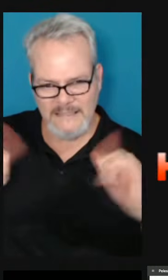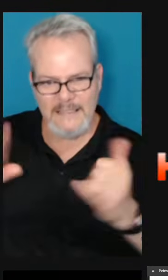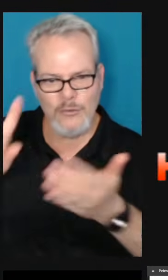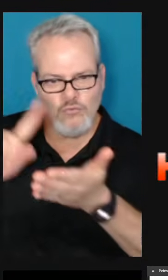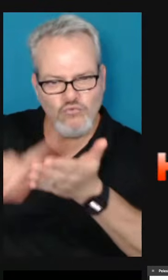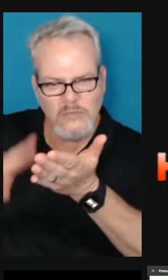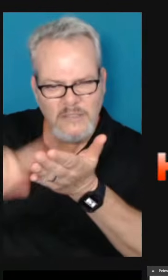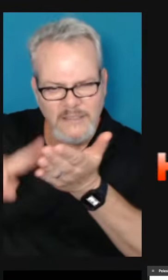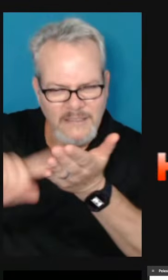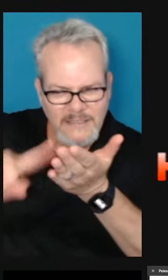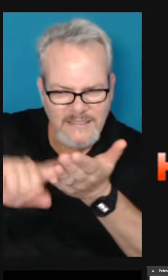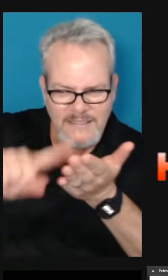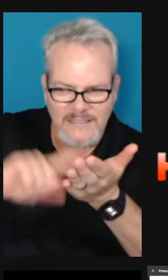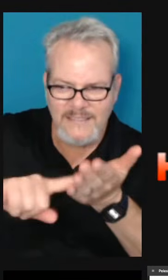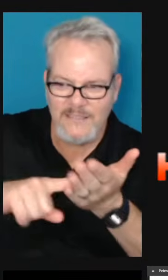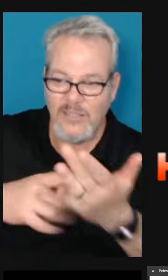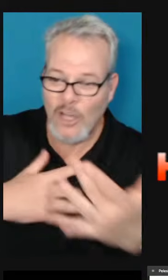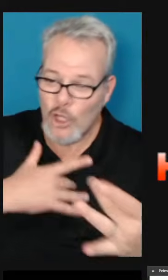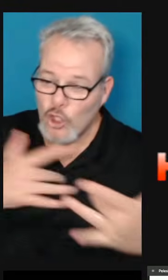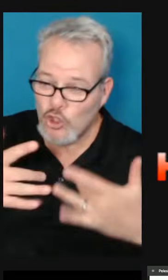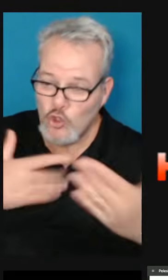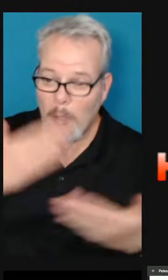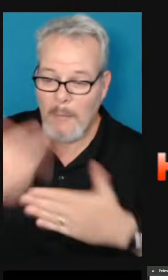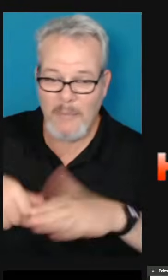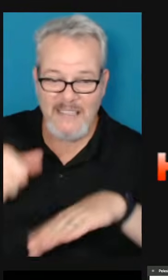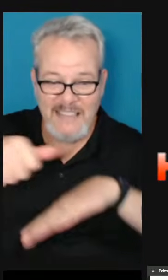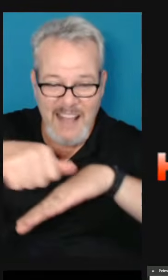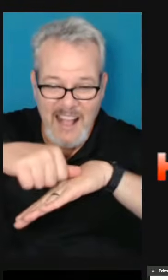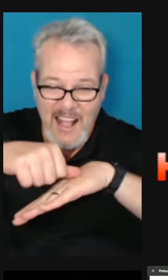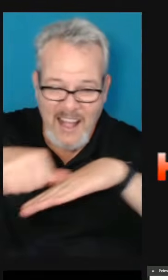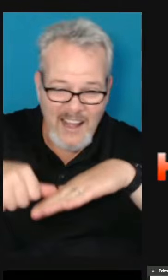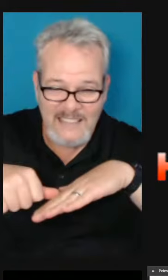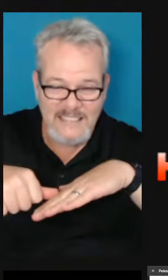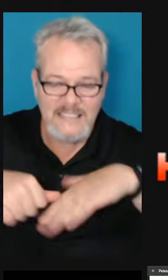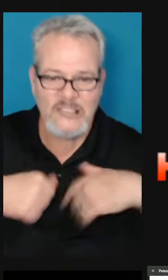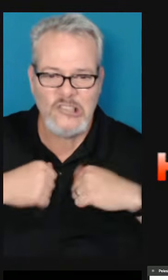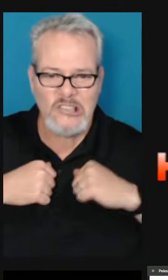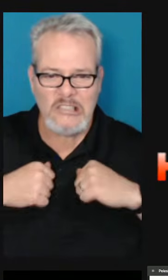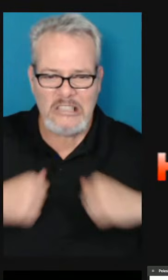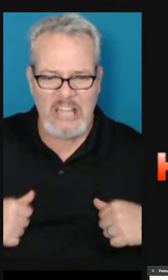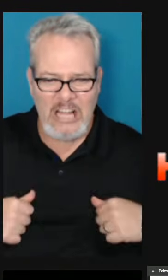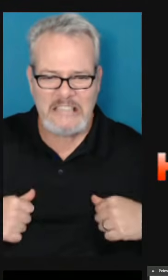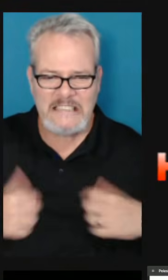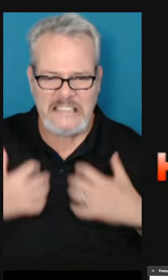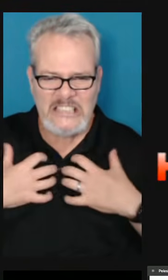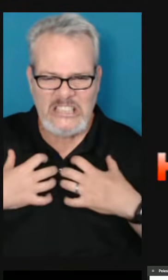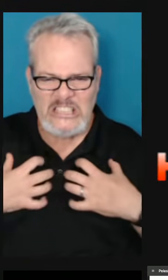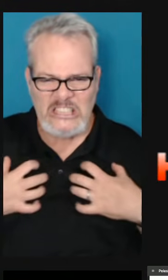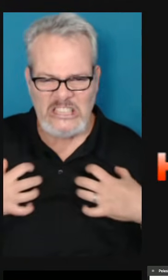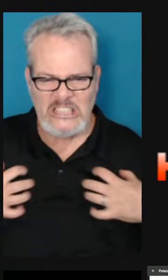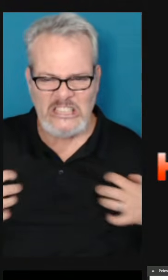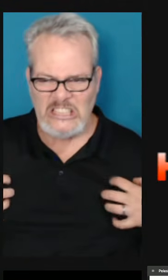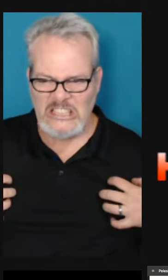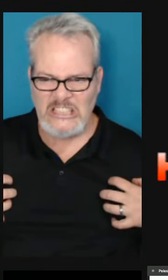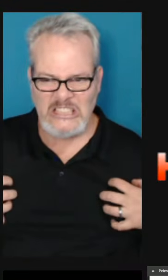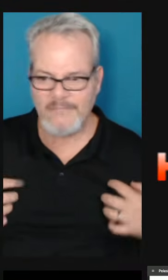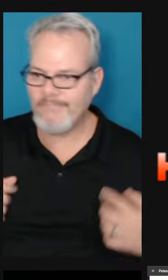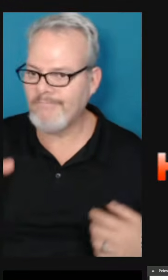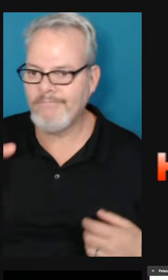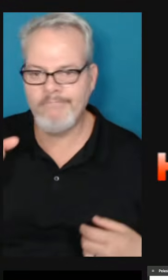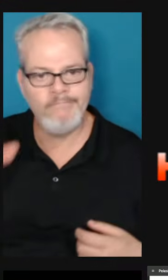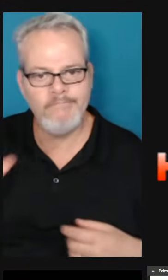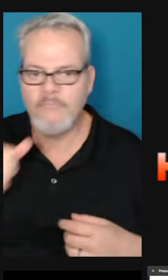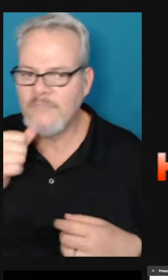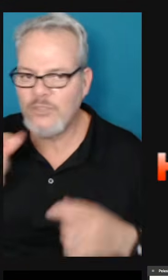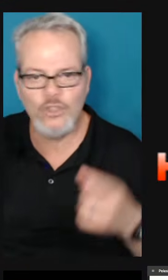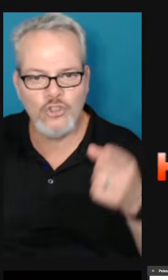People may be concerned that Pele's hairs could cut, lacerate, or abrade the lungs because it's made from glass and is sharp. But this does not happen because